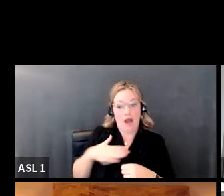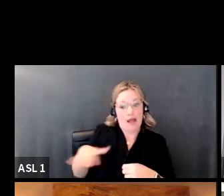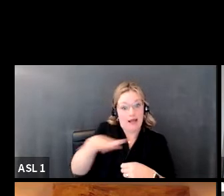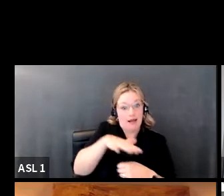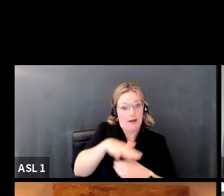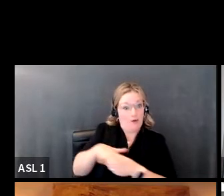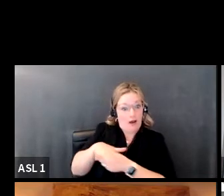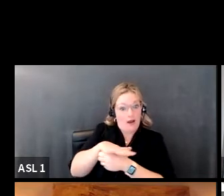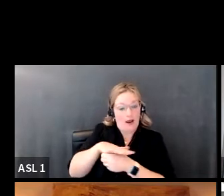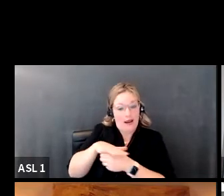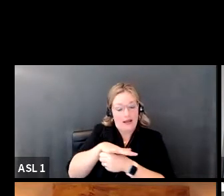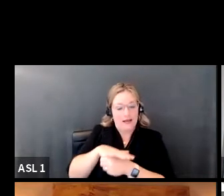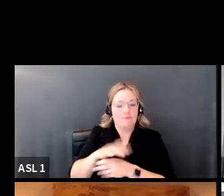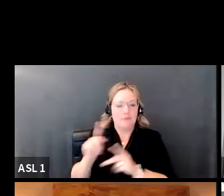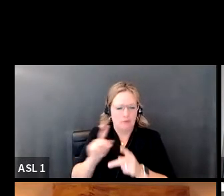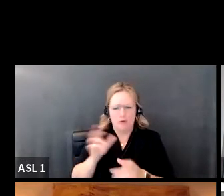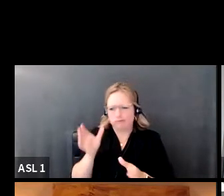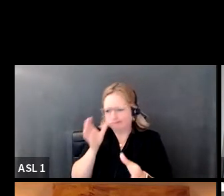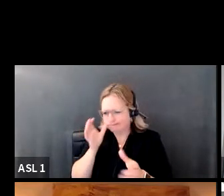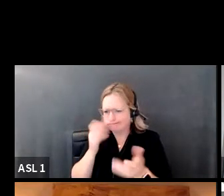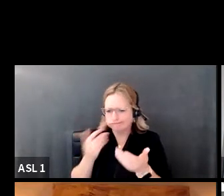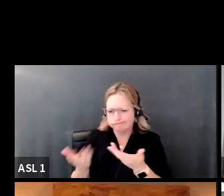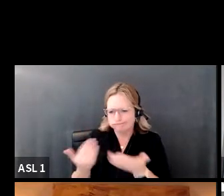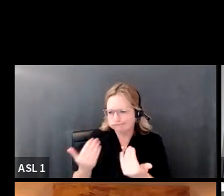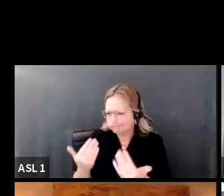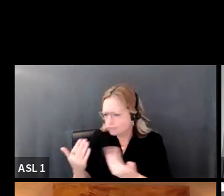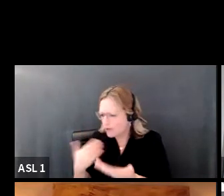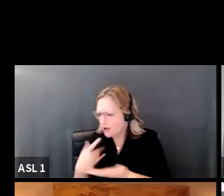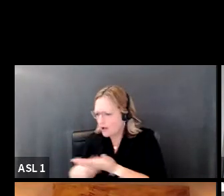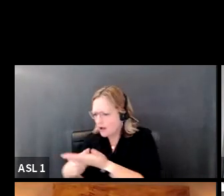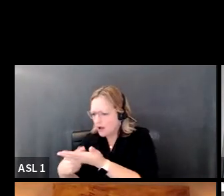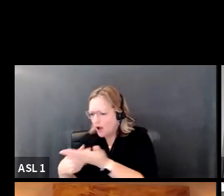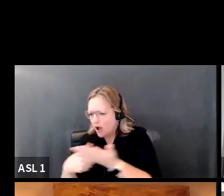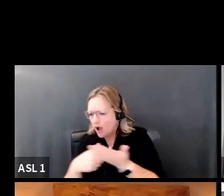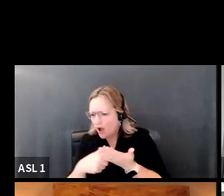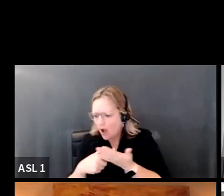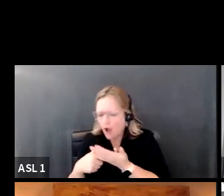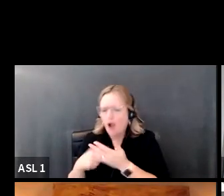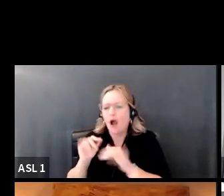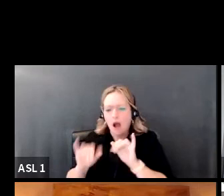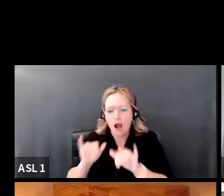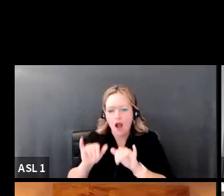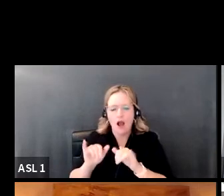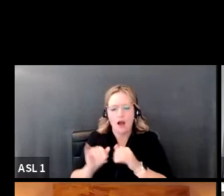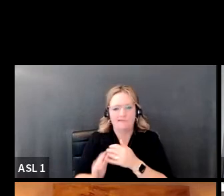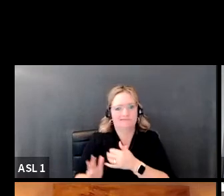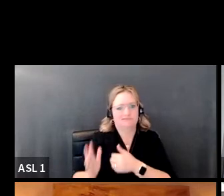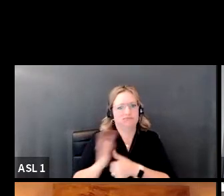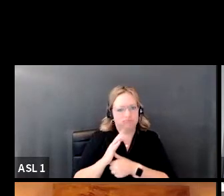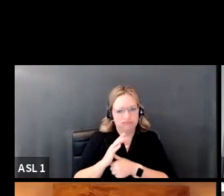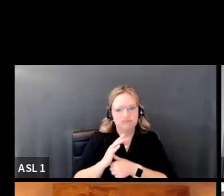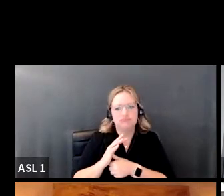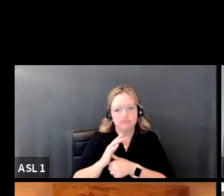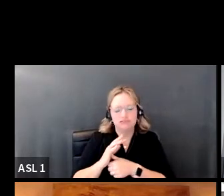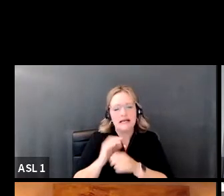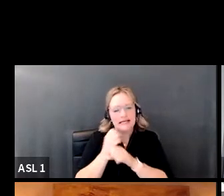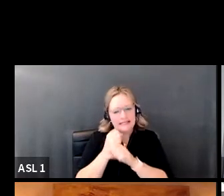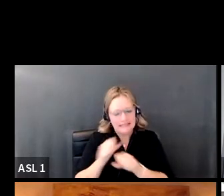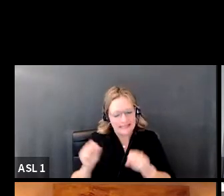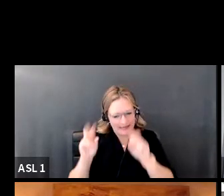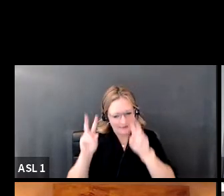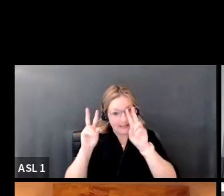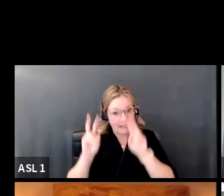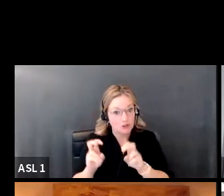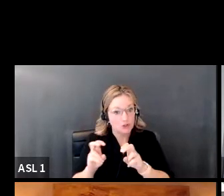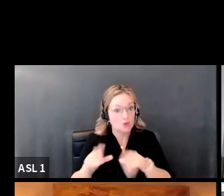it all the time it was the number one safety issue when i first door knocked and it continues to be the number one safety issue and